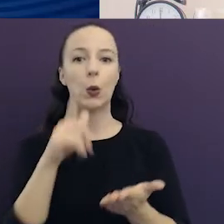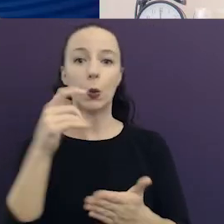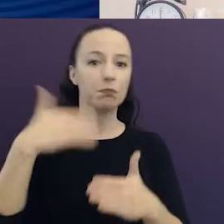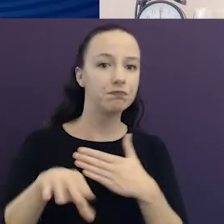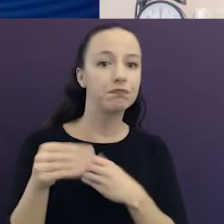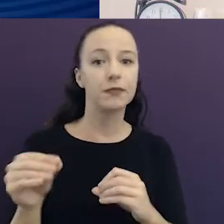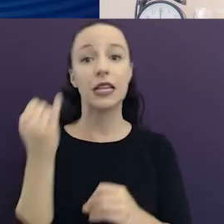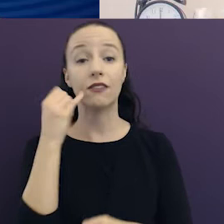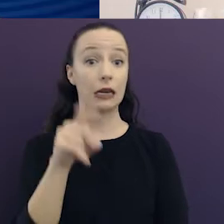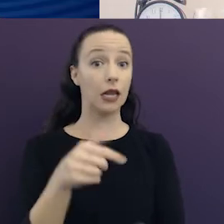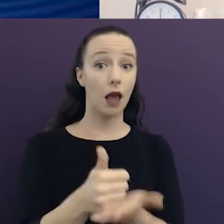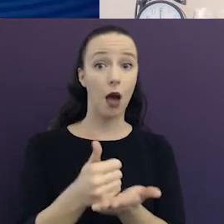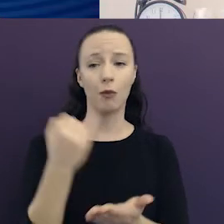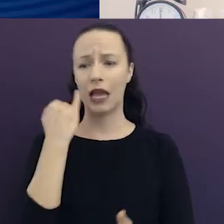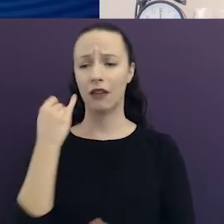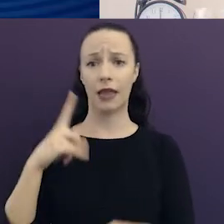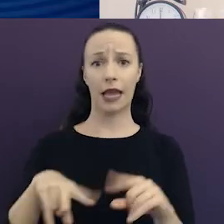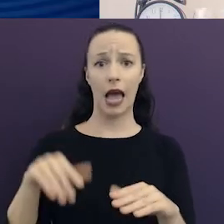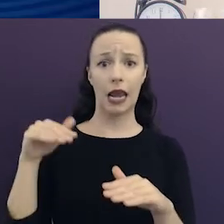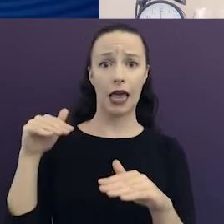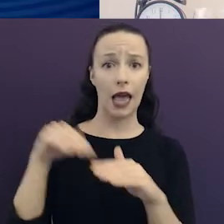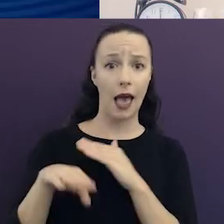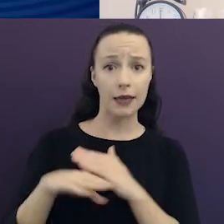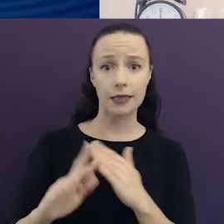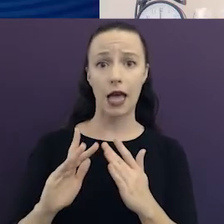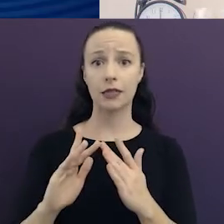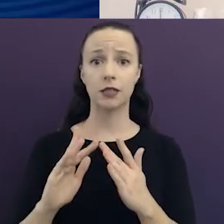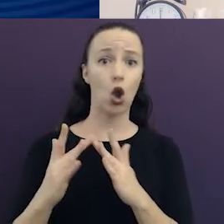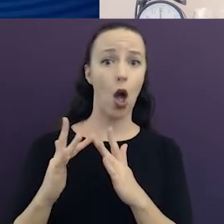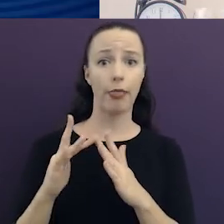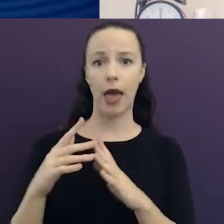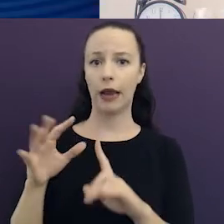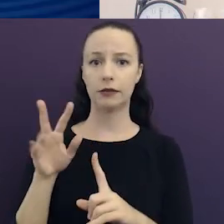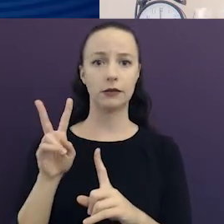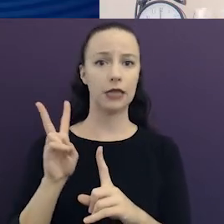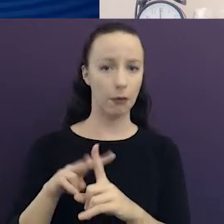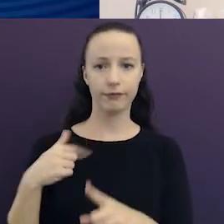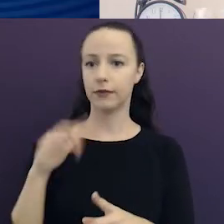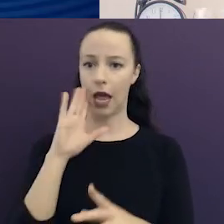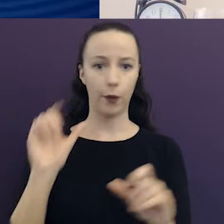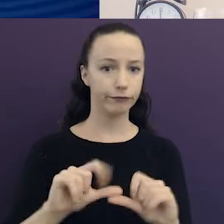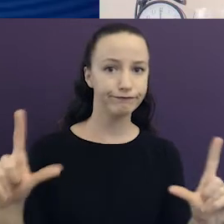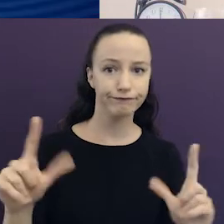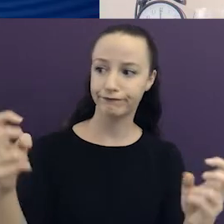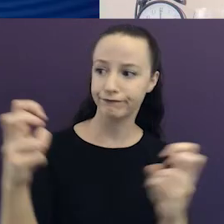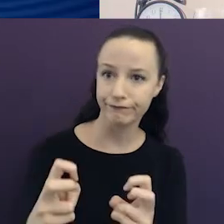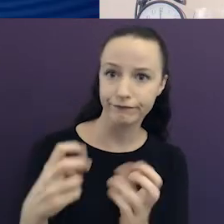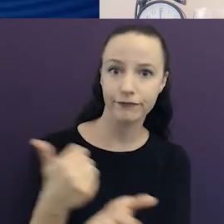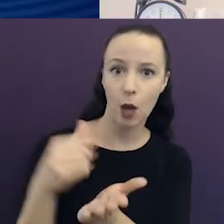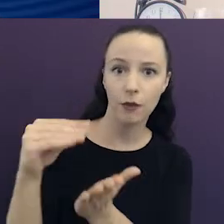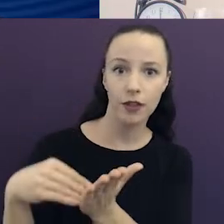through these doors if they're needing help. If they can't get to the online application, I'll pull it up on my computer and help the student fill it